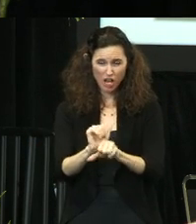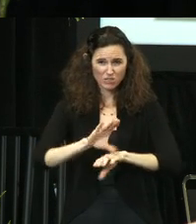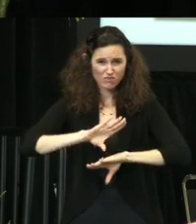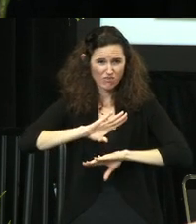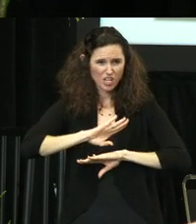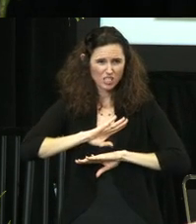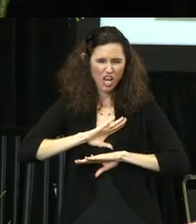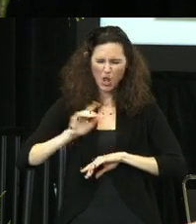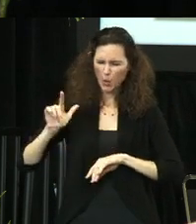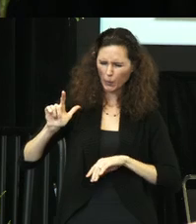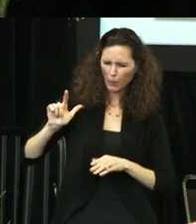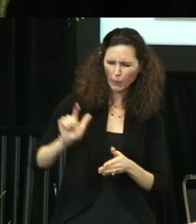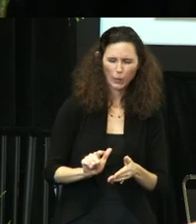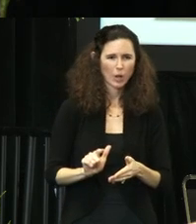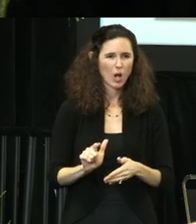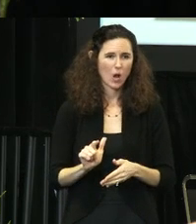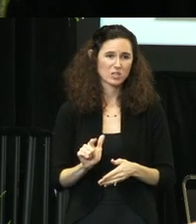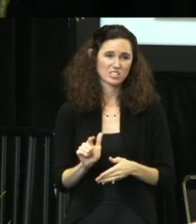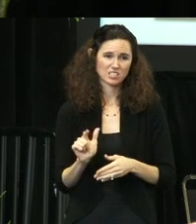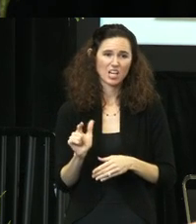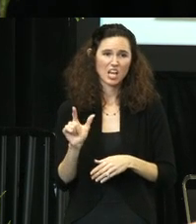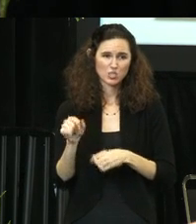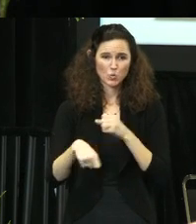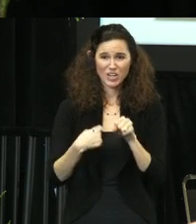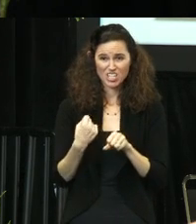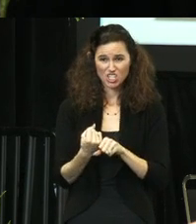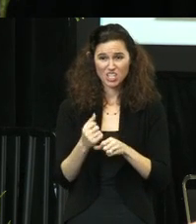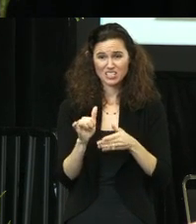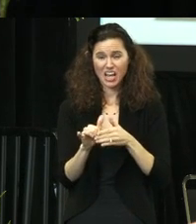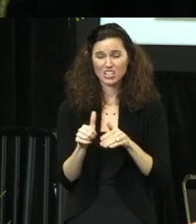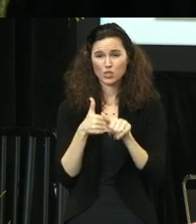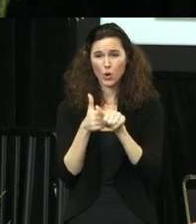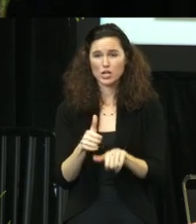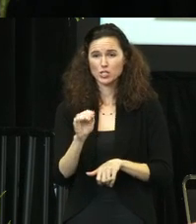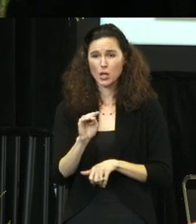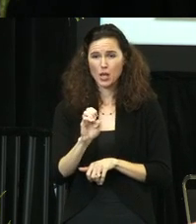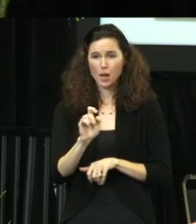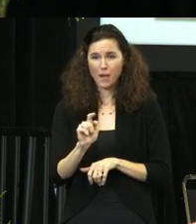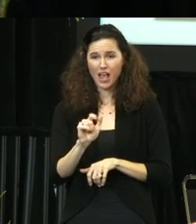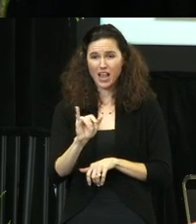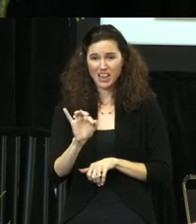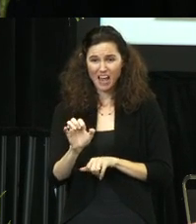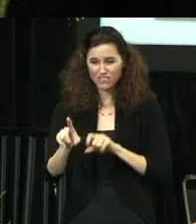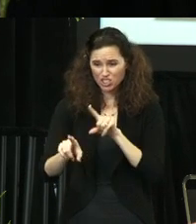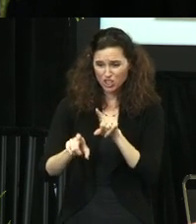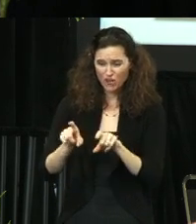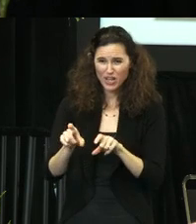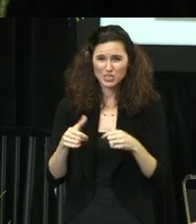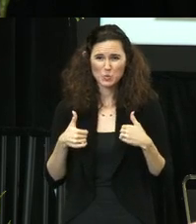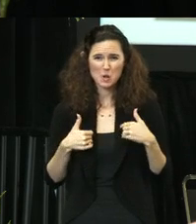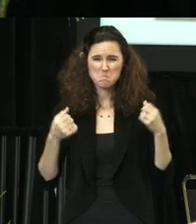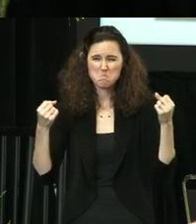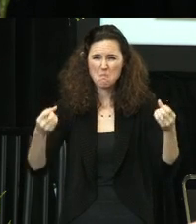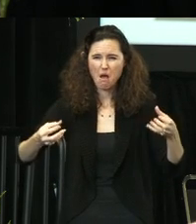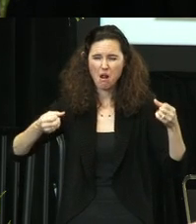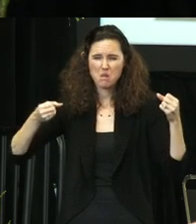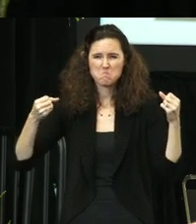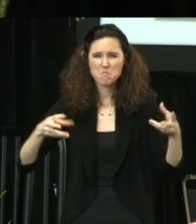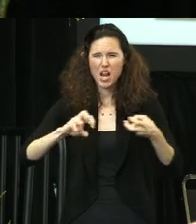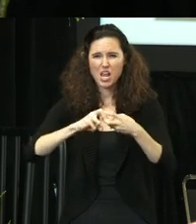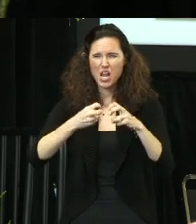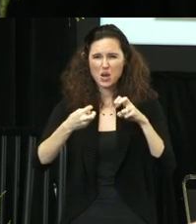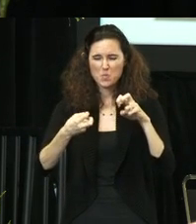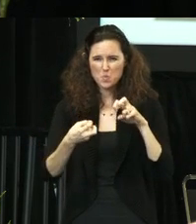been in 2 decades, and that is according to the 28th annual MetLife survey of the American teacher. So we have this swirling problem of